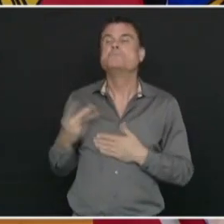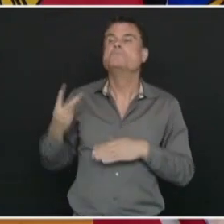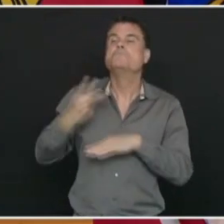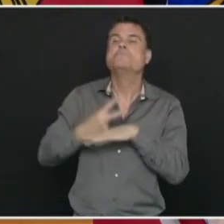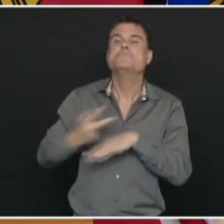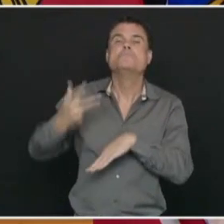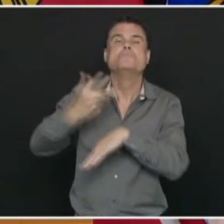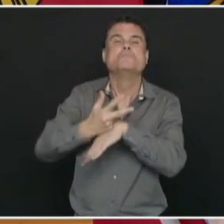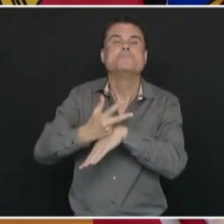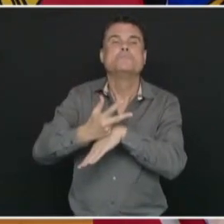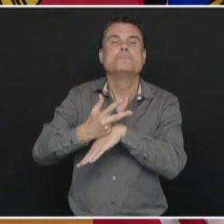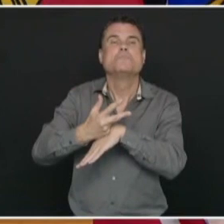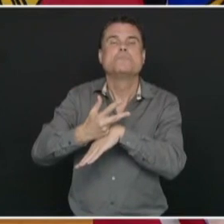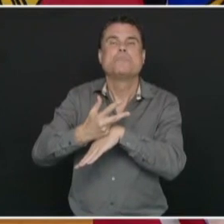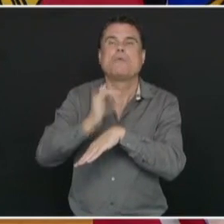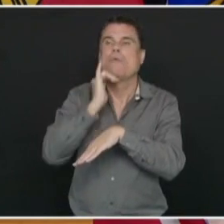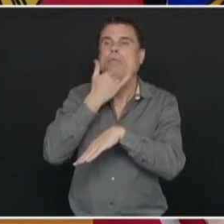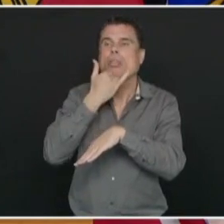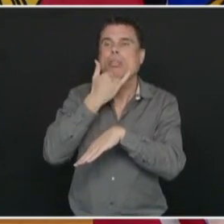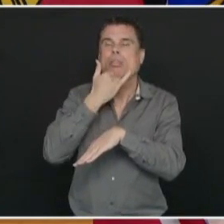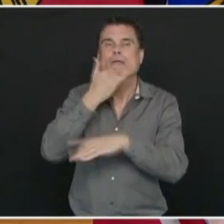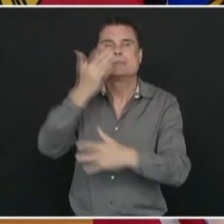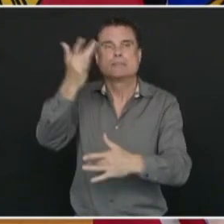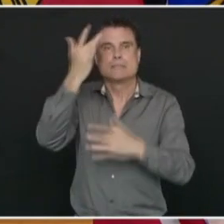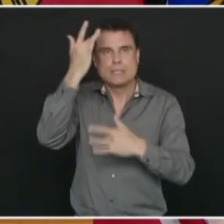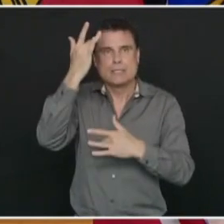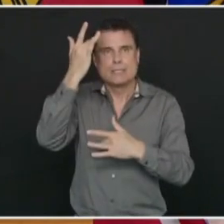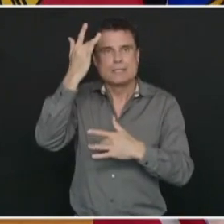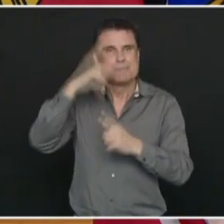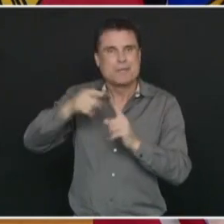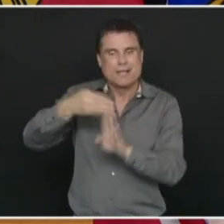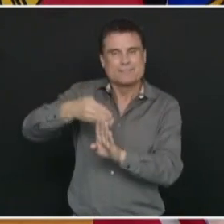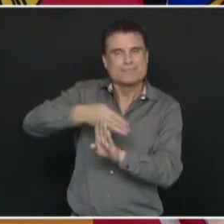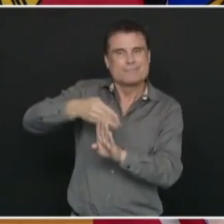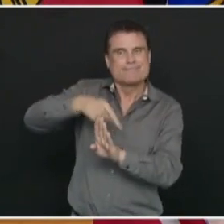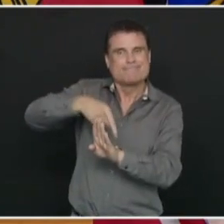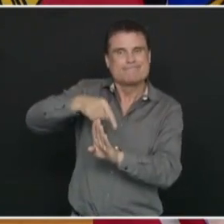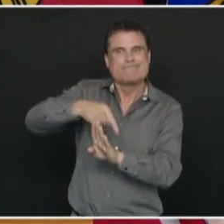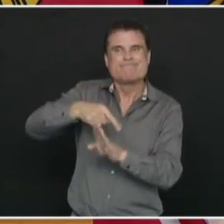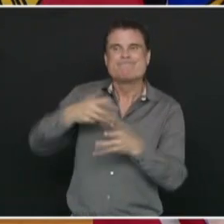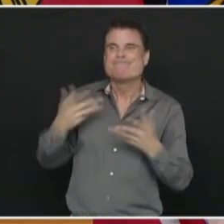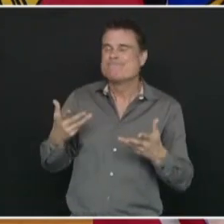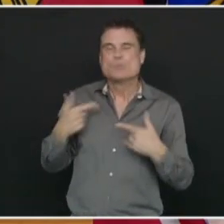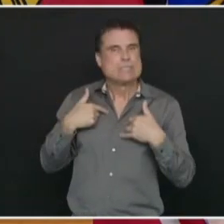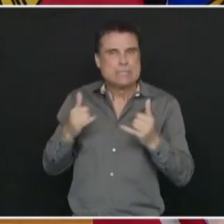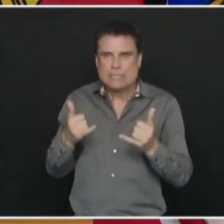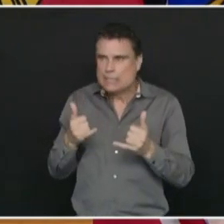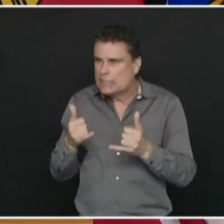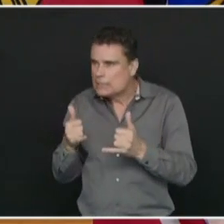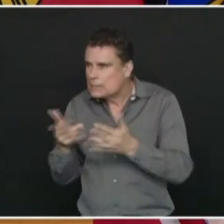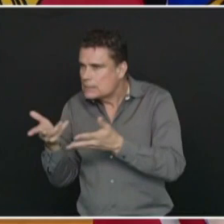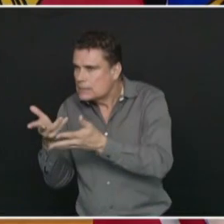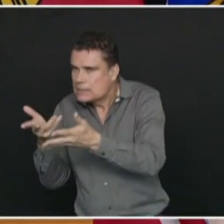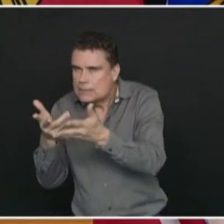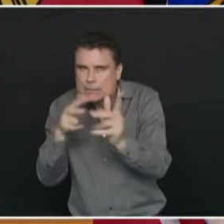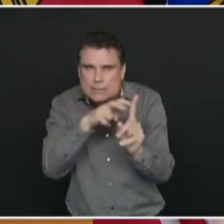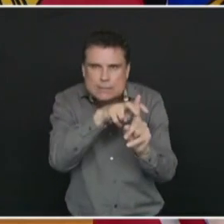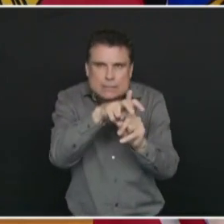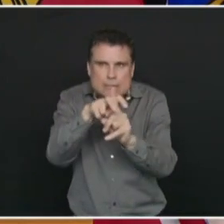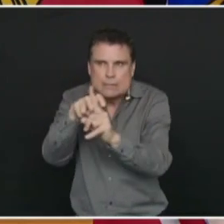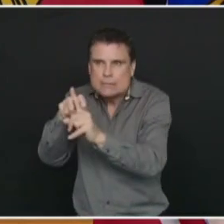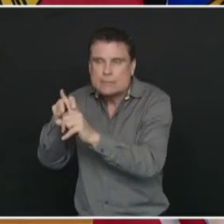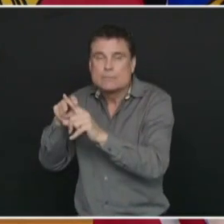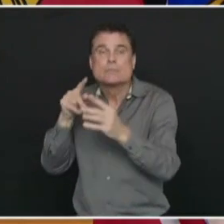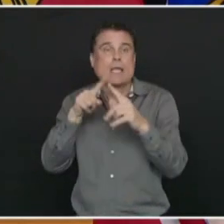after China began some additional inspections on the exporting medical supplies. And I'd just like to know, what